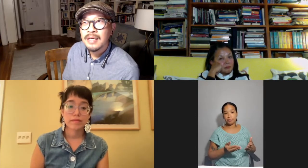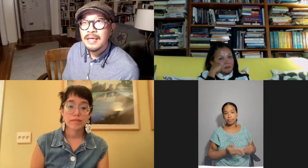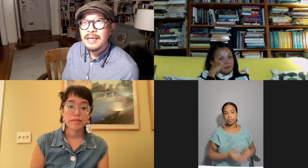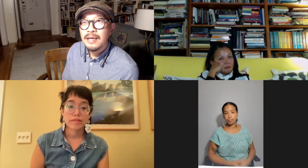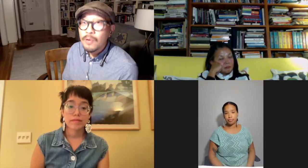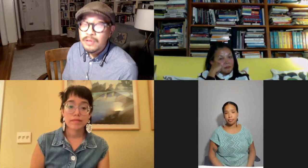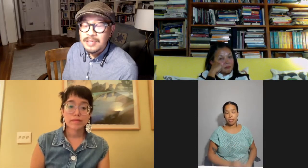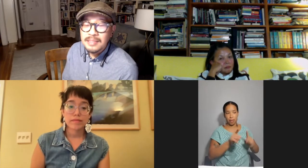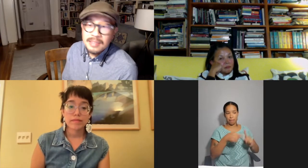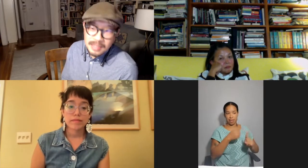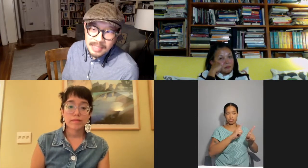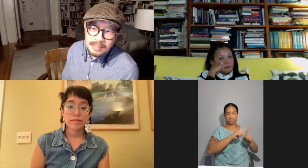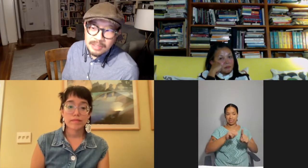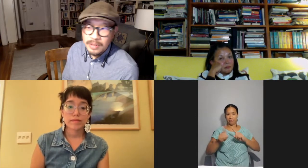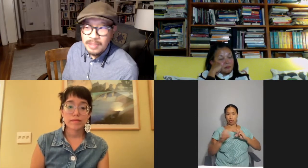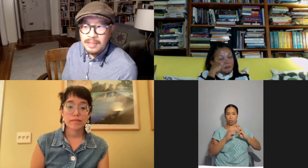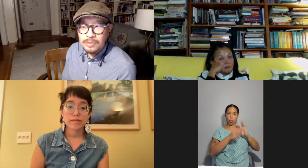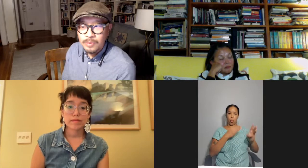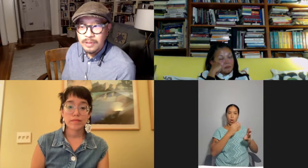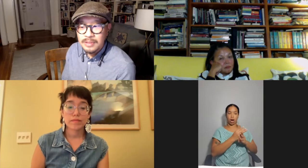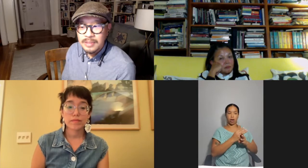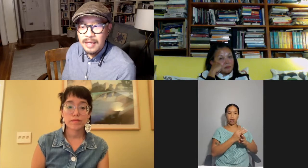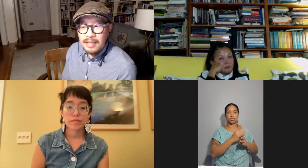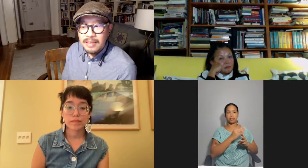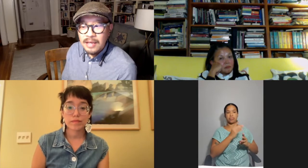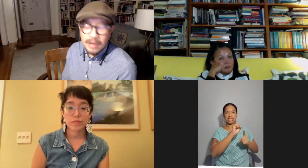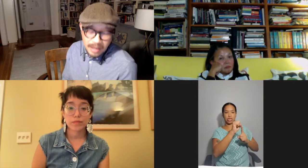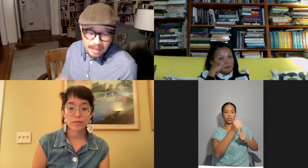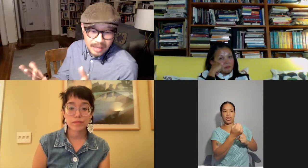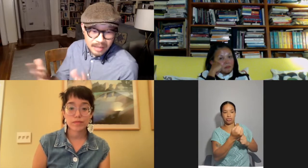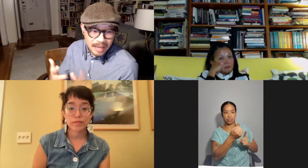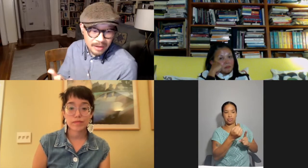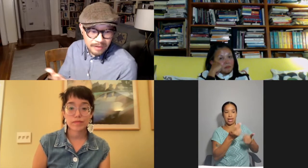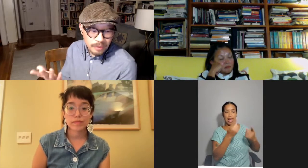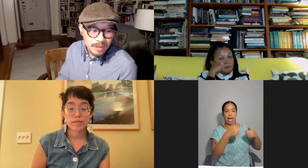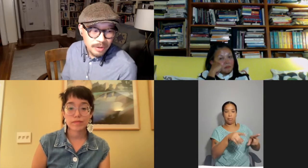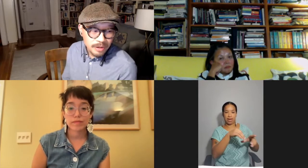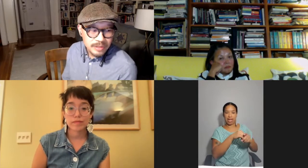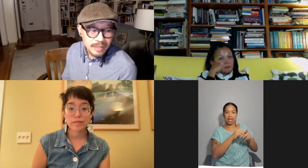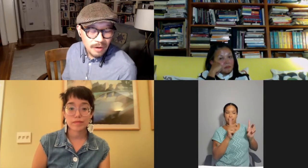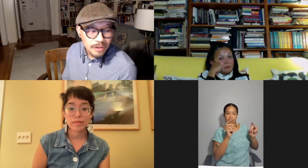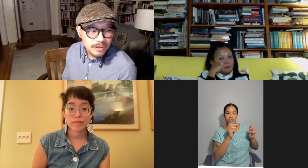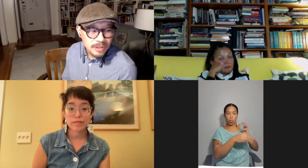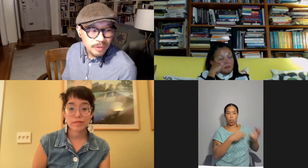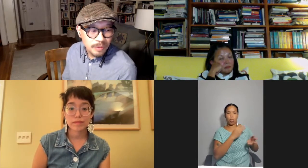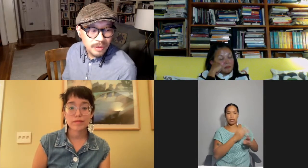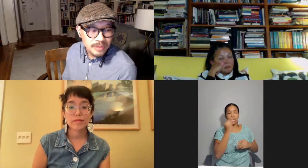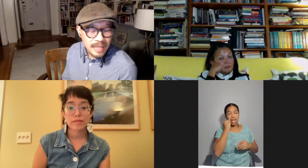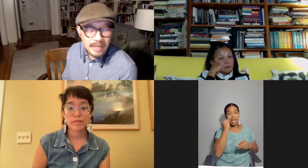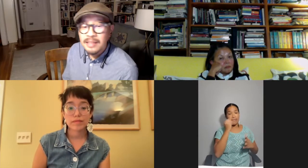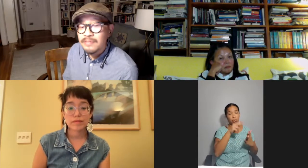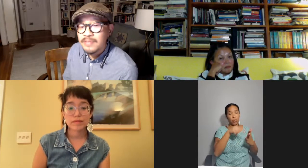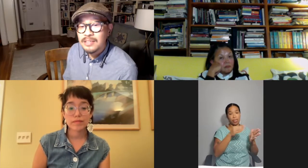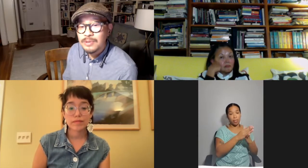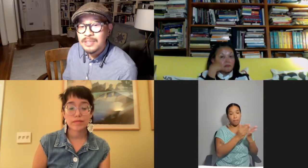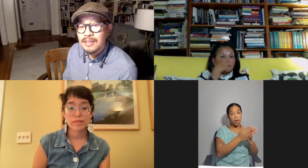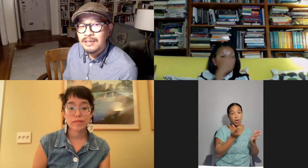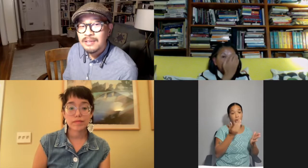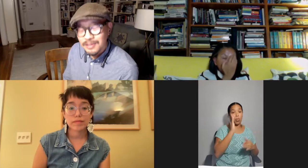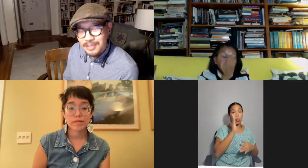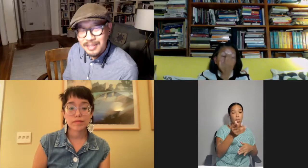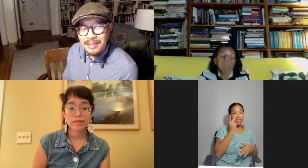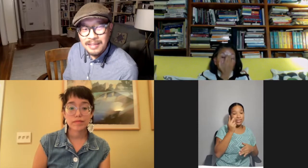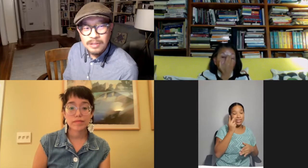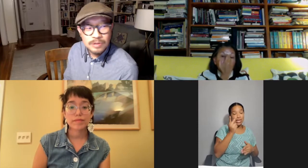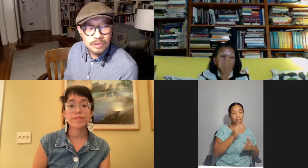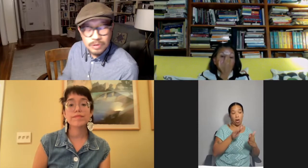worlds or these scenes within these worlds, they don't, if you read the book, you'll see all those different worlds, they can live next to each other.